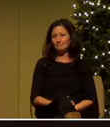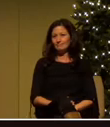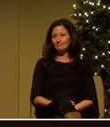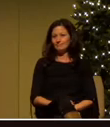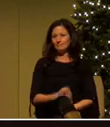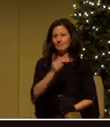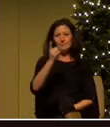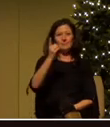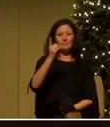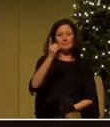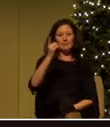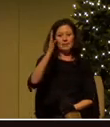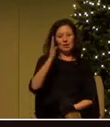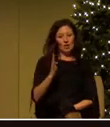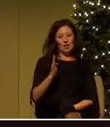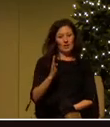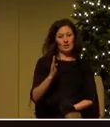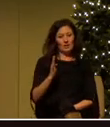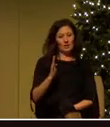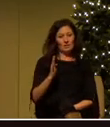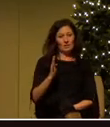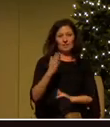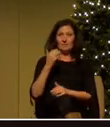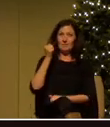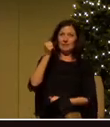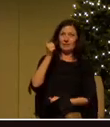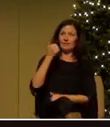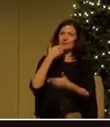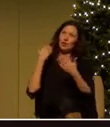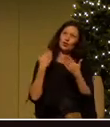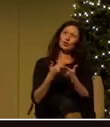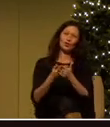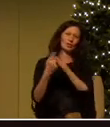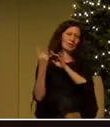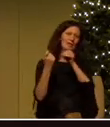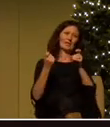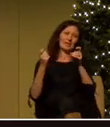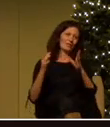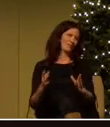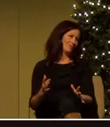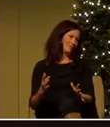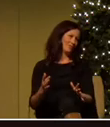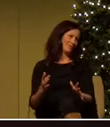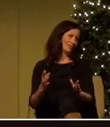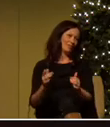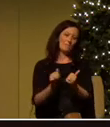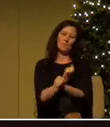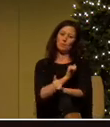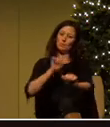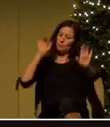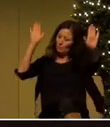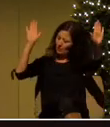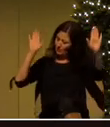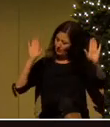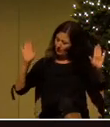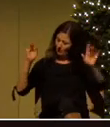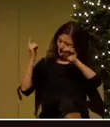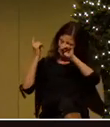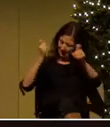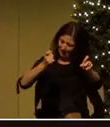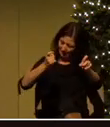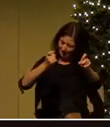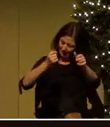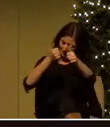God is the good gift giver. And the greatest gift of all is the gift